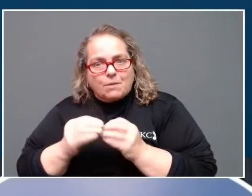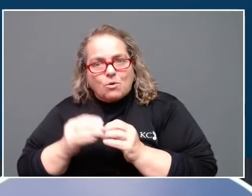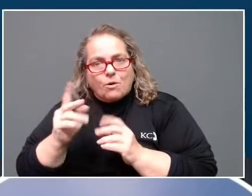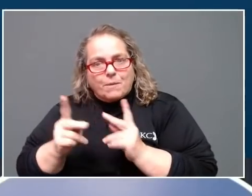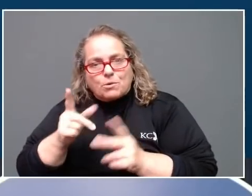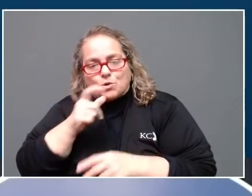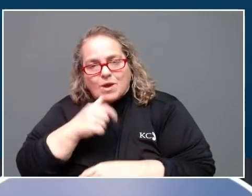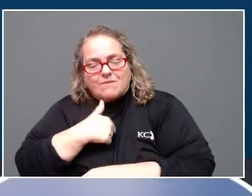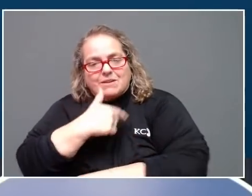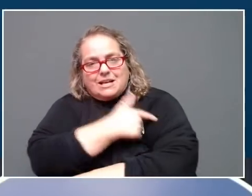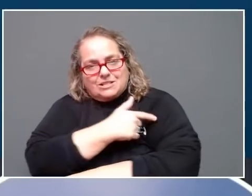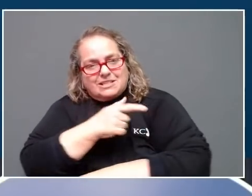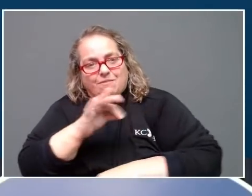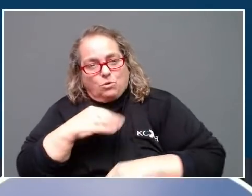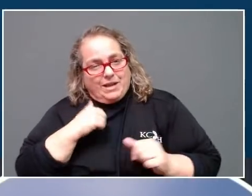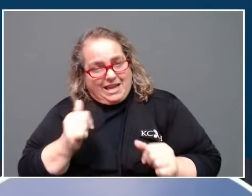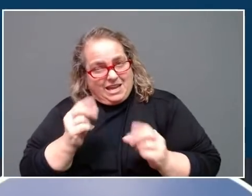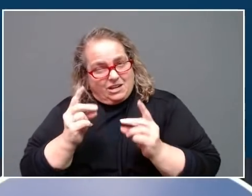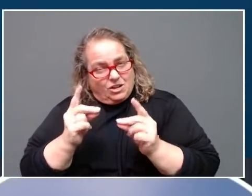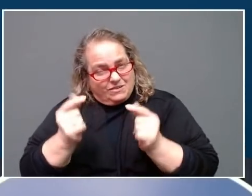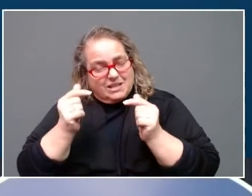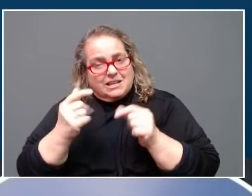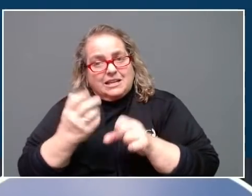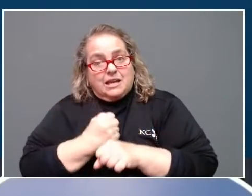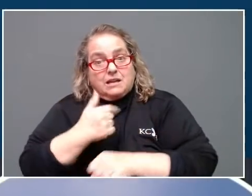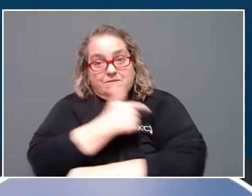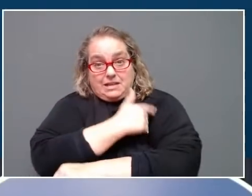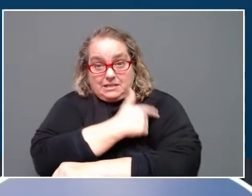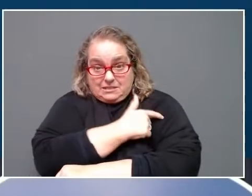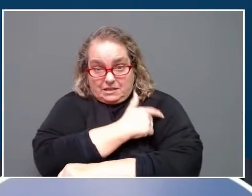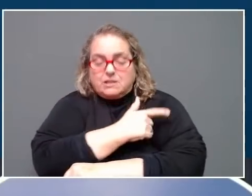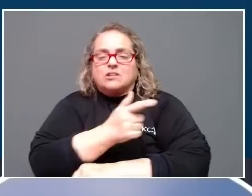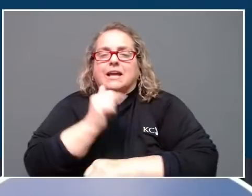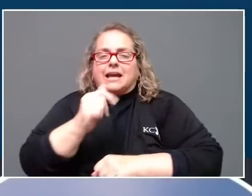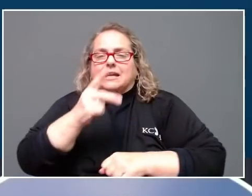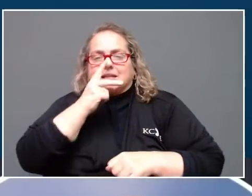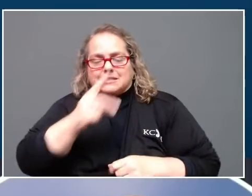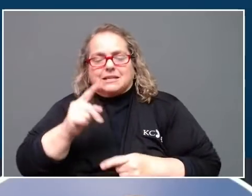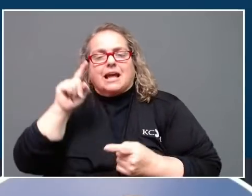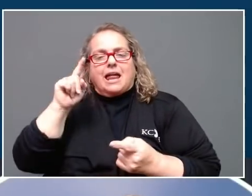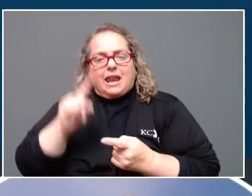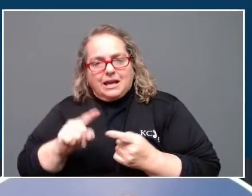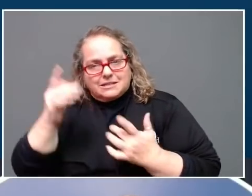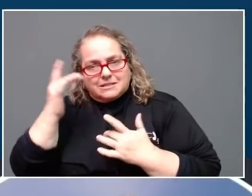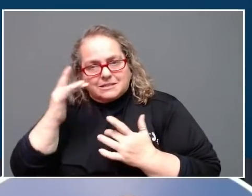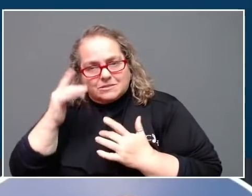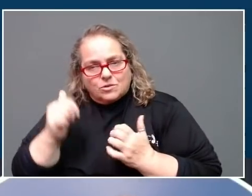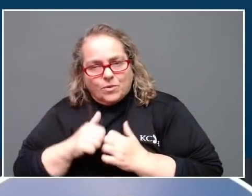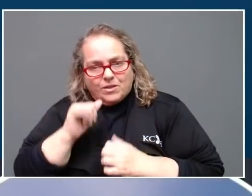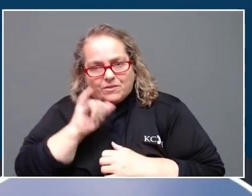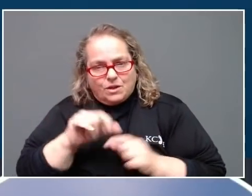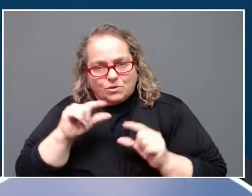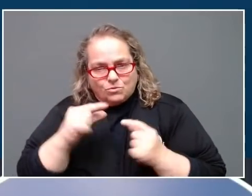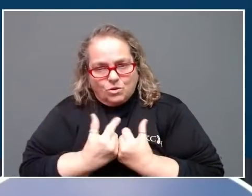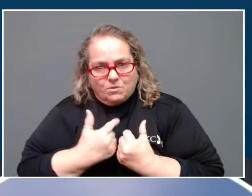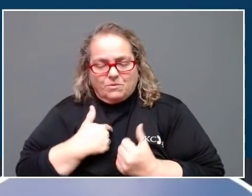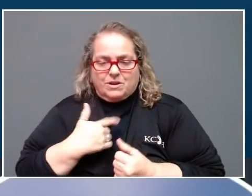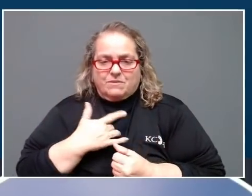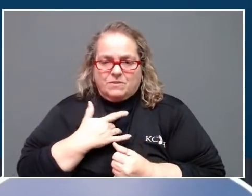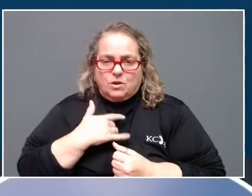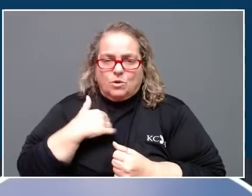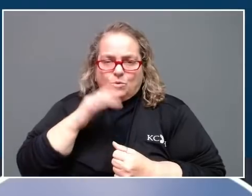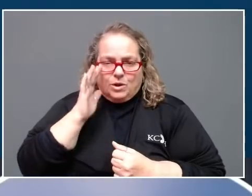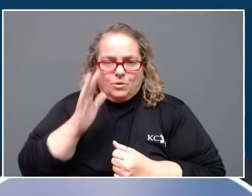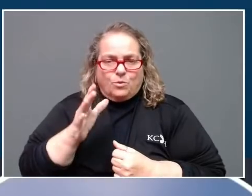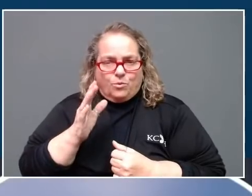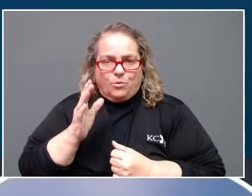quickest, to up our vaccination rates, which I believe gets us out of the pandemic